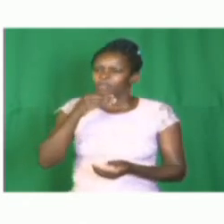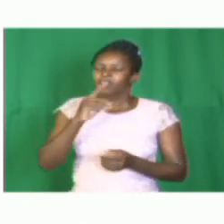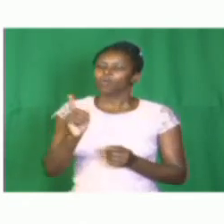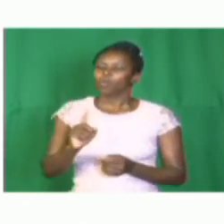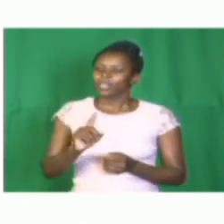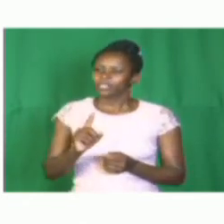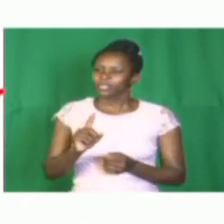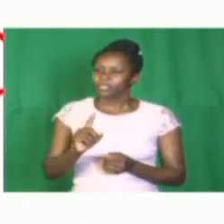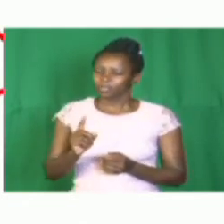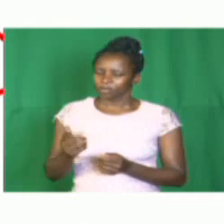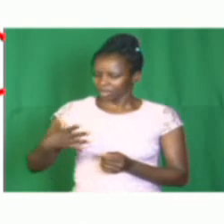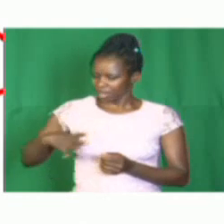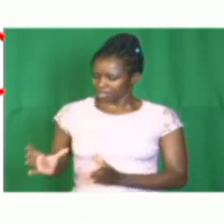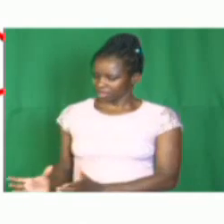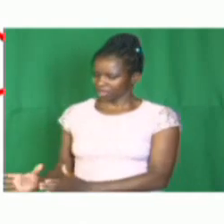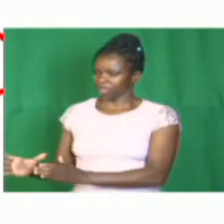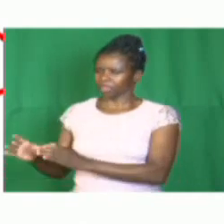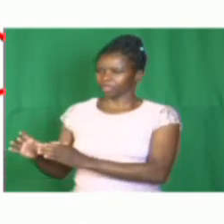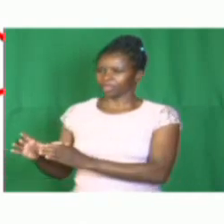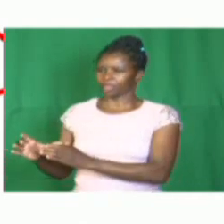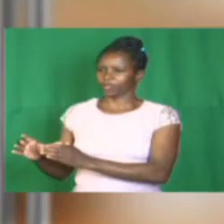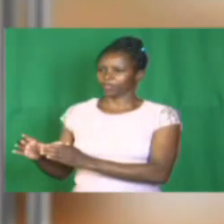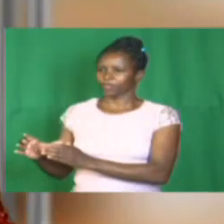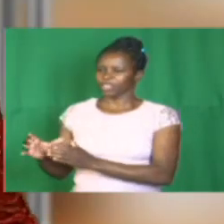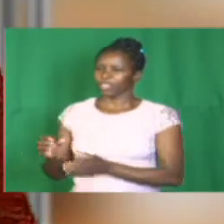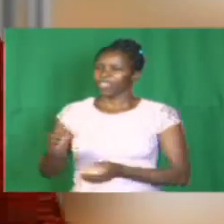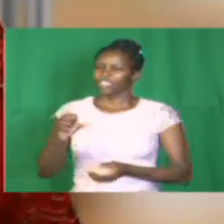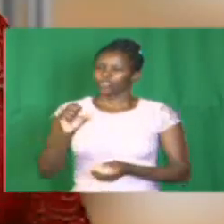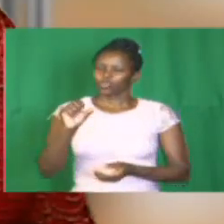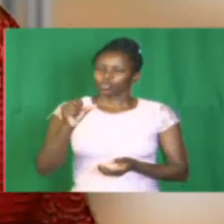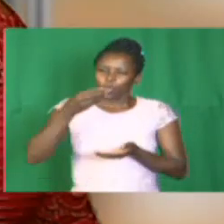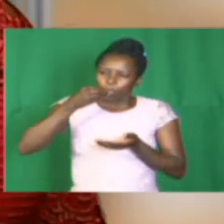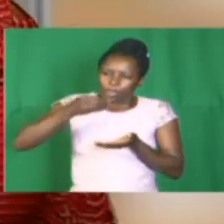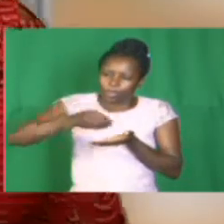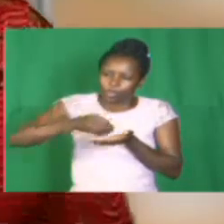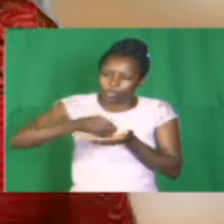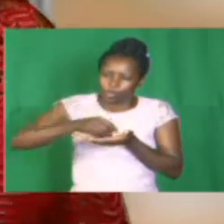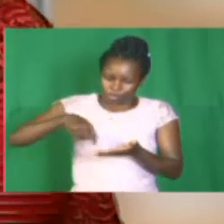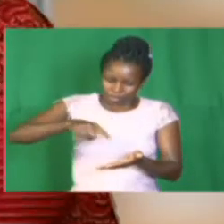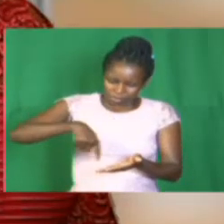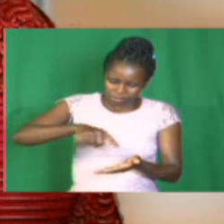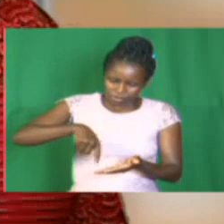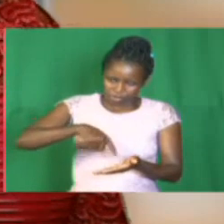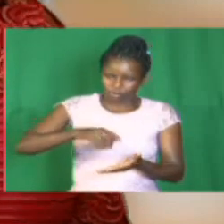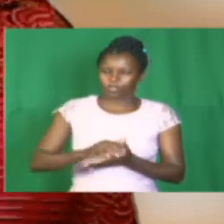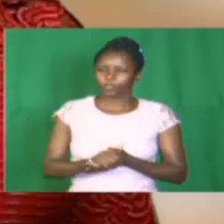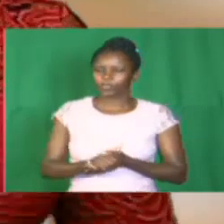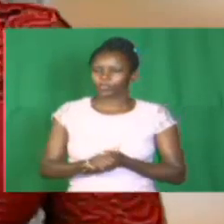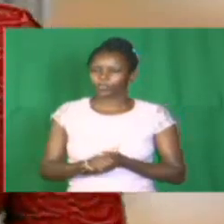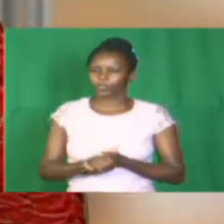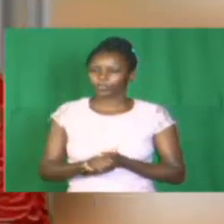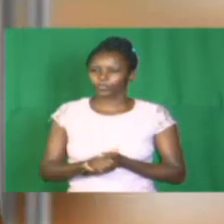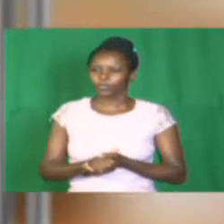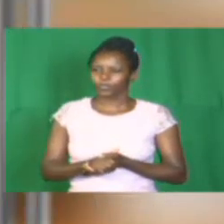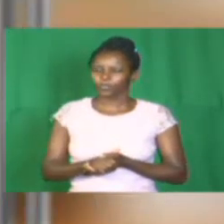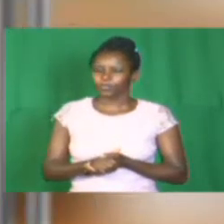we come up with salt solution. So that is how it happens, dear learners.